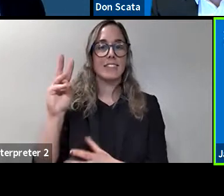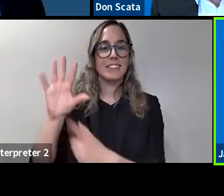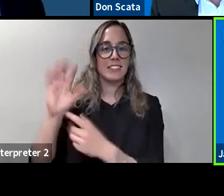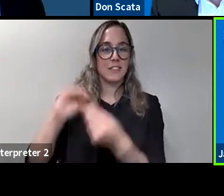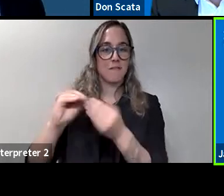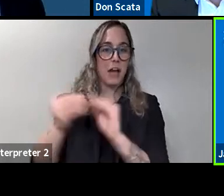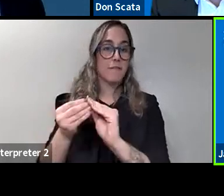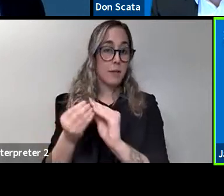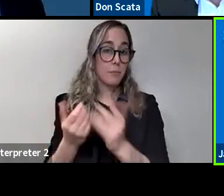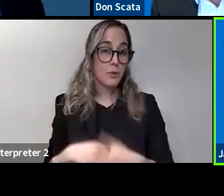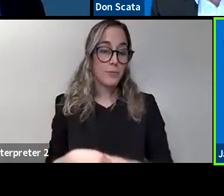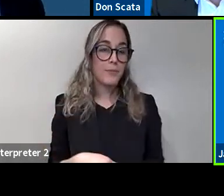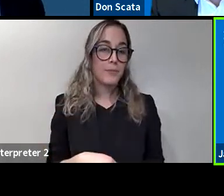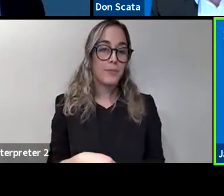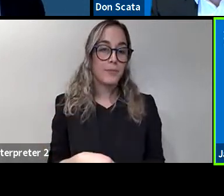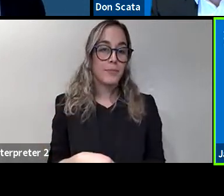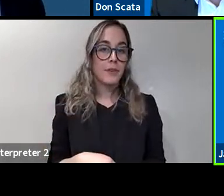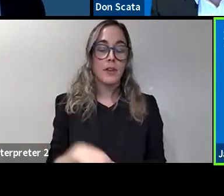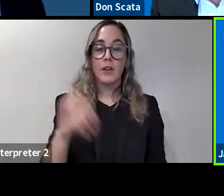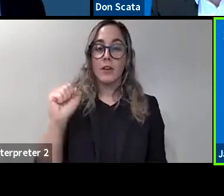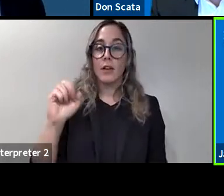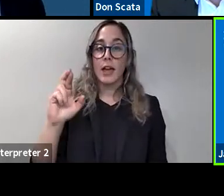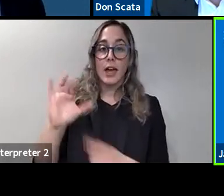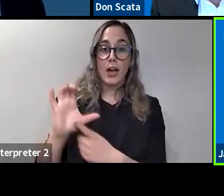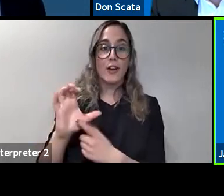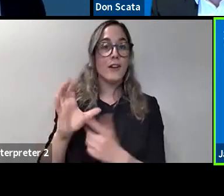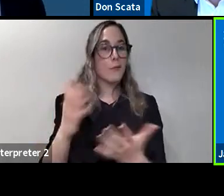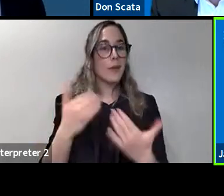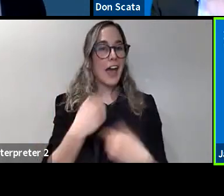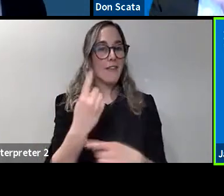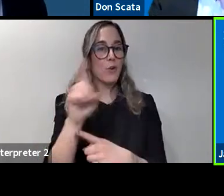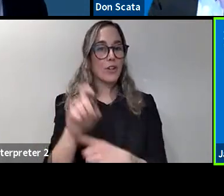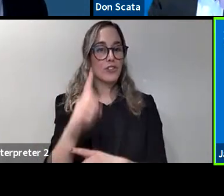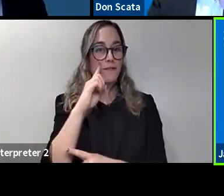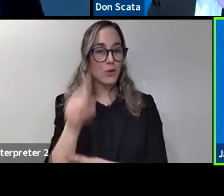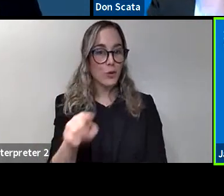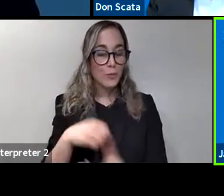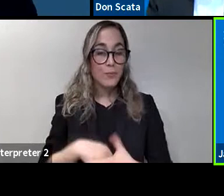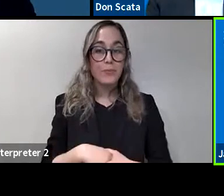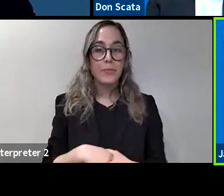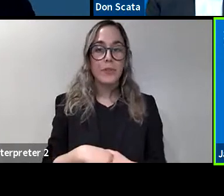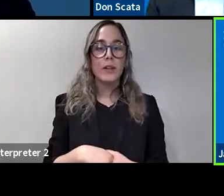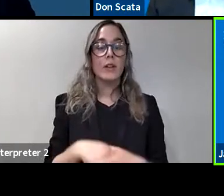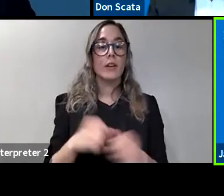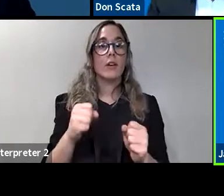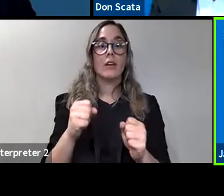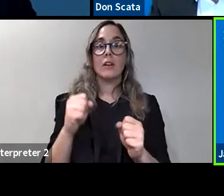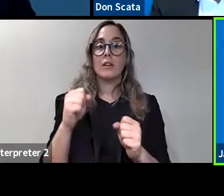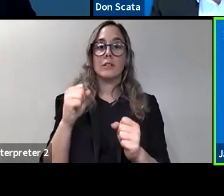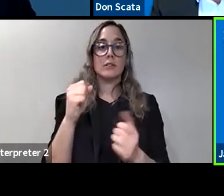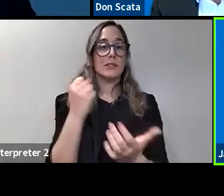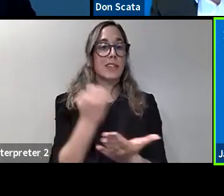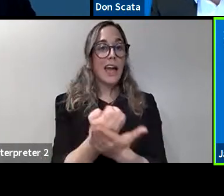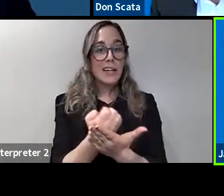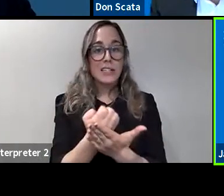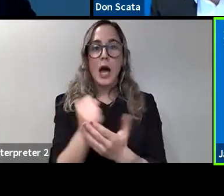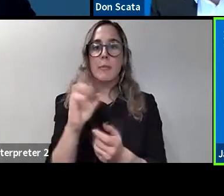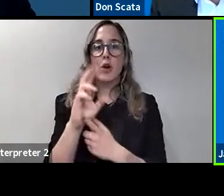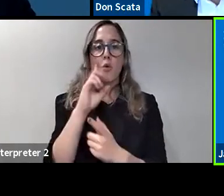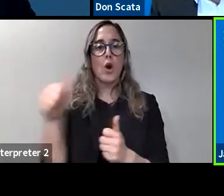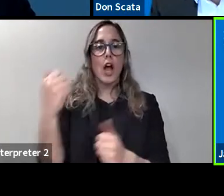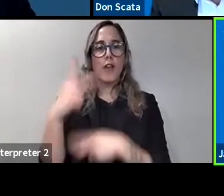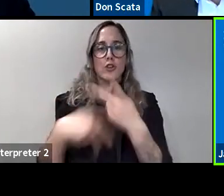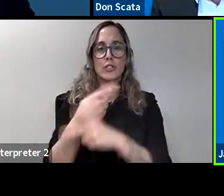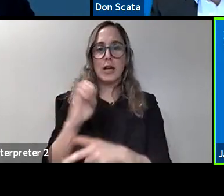number. Eric, we finally have one for you. Were economic or other equities evaluated